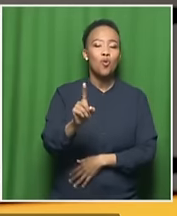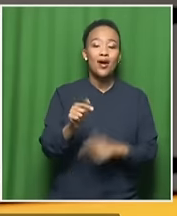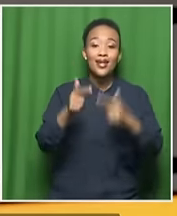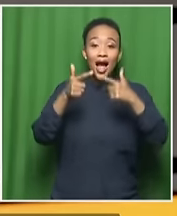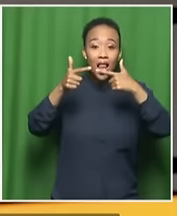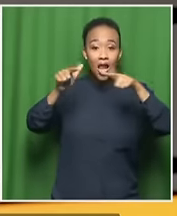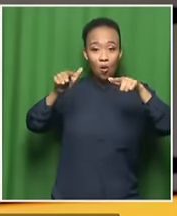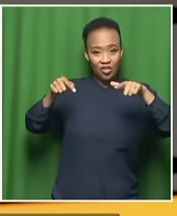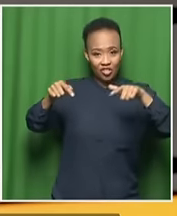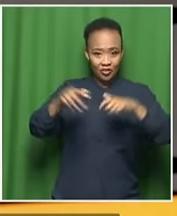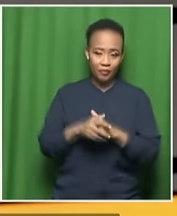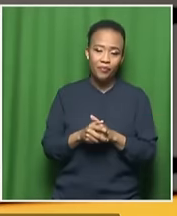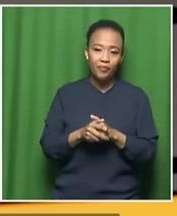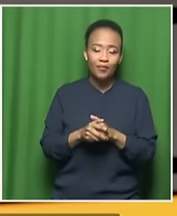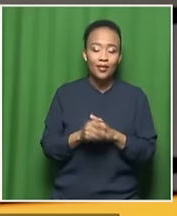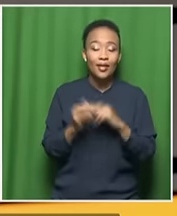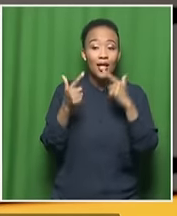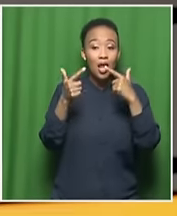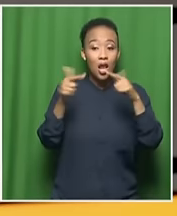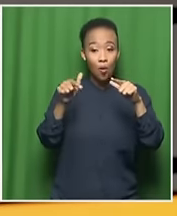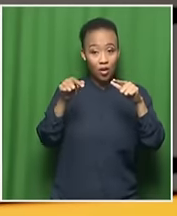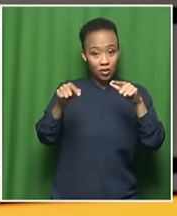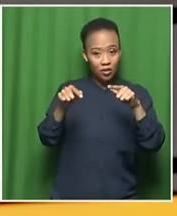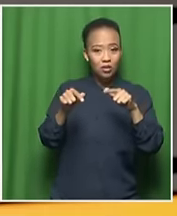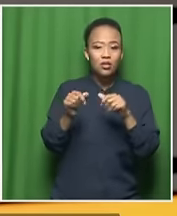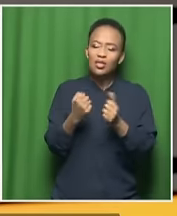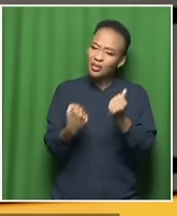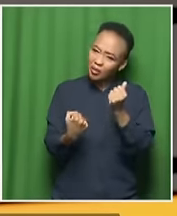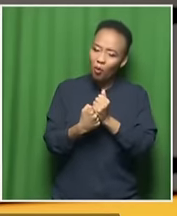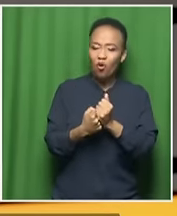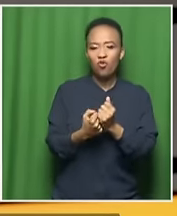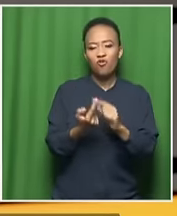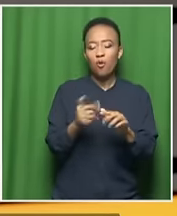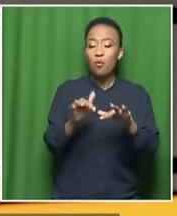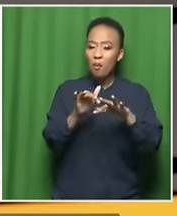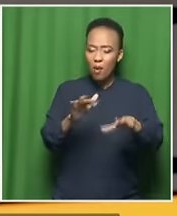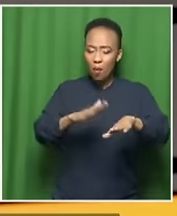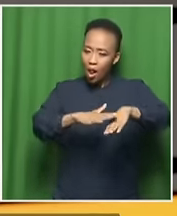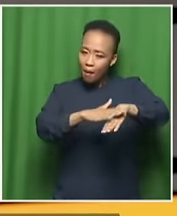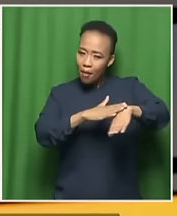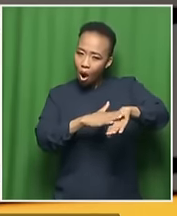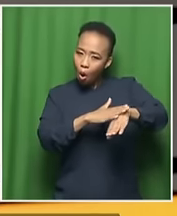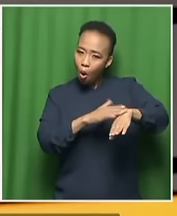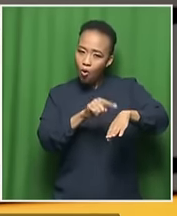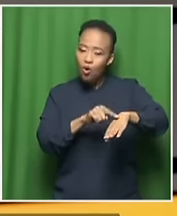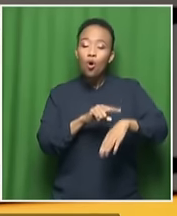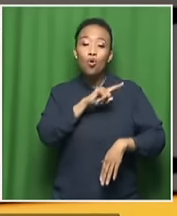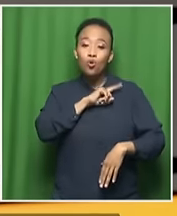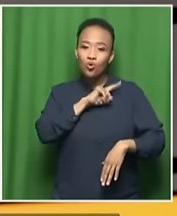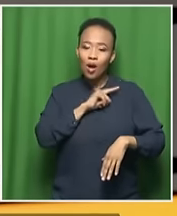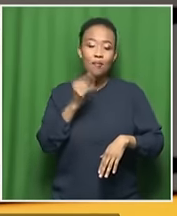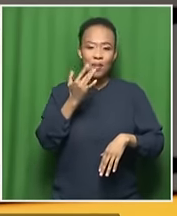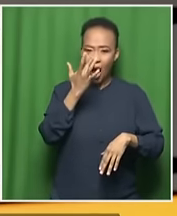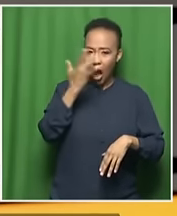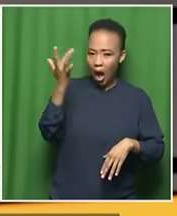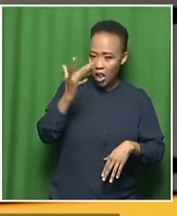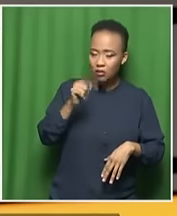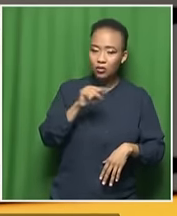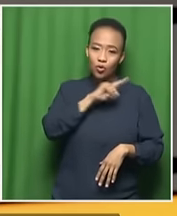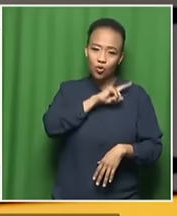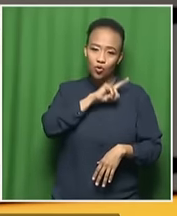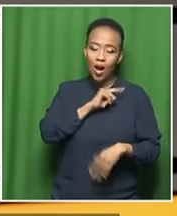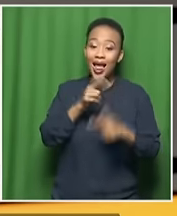That's why we also have quite support from the brown people, because the mother tongue is also Afrikaans.